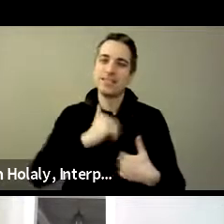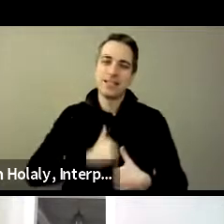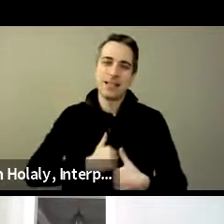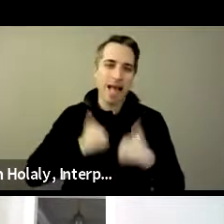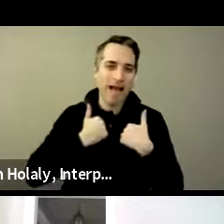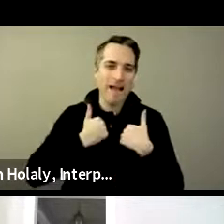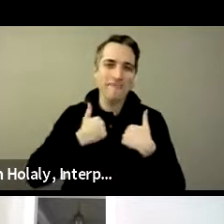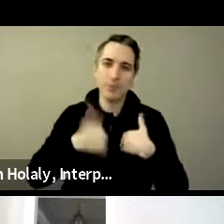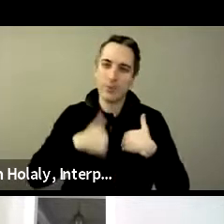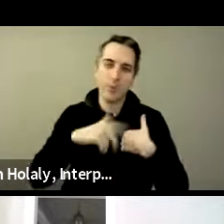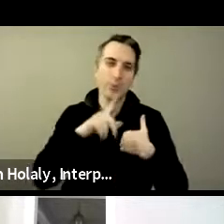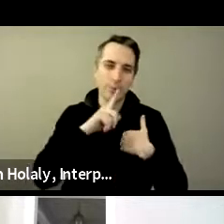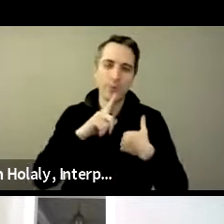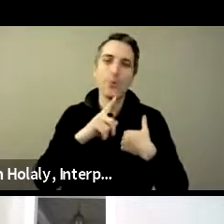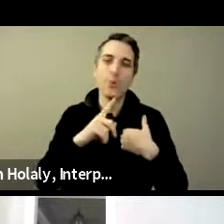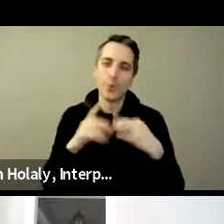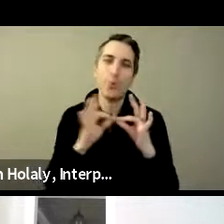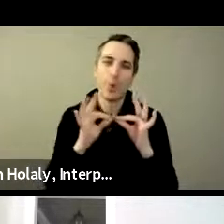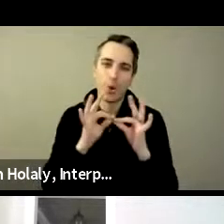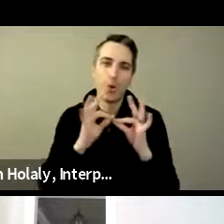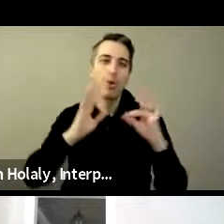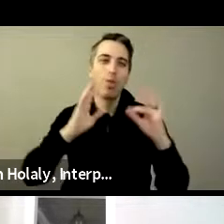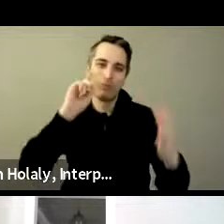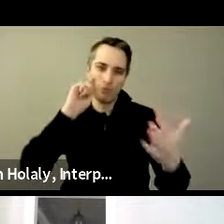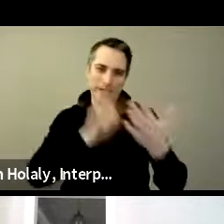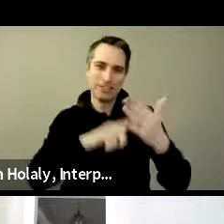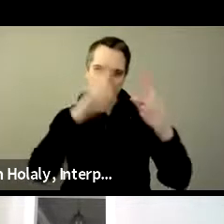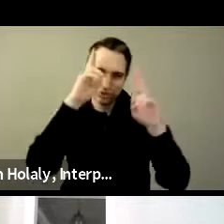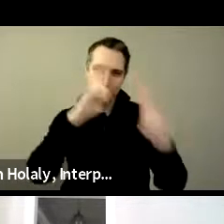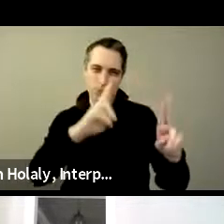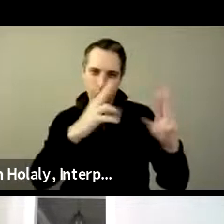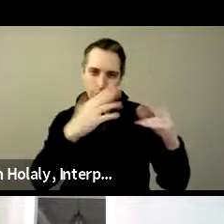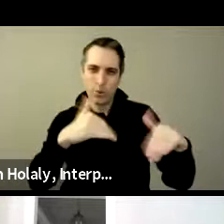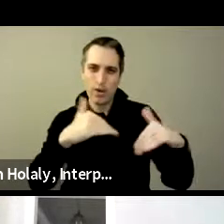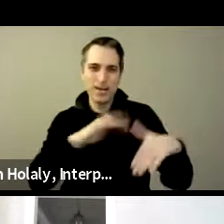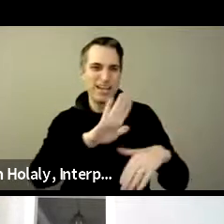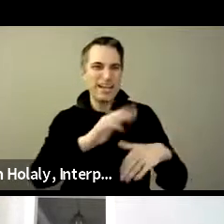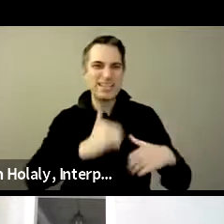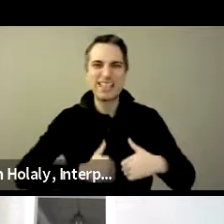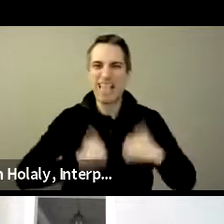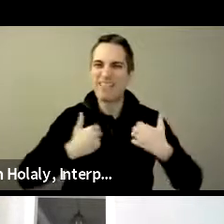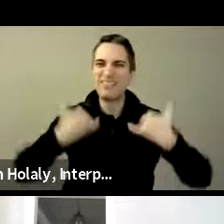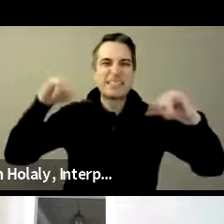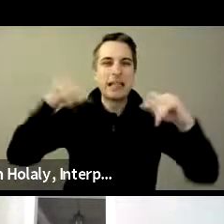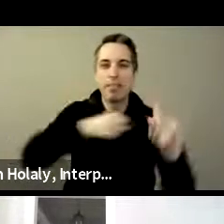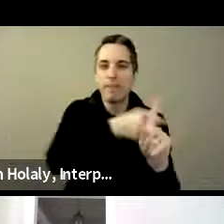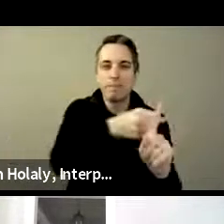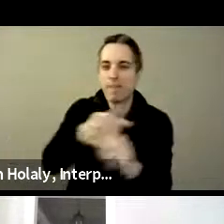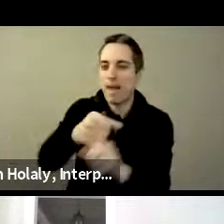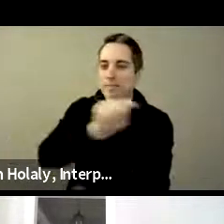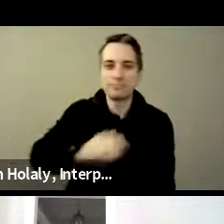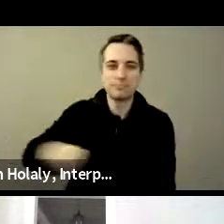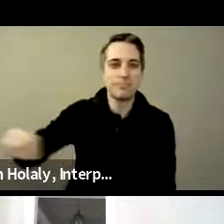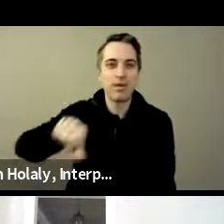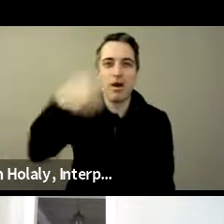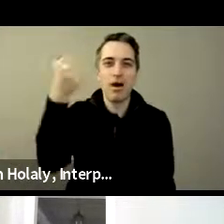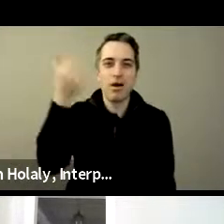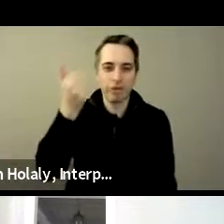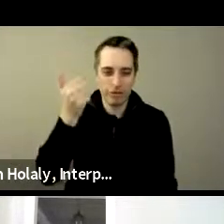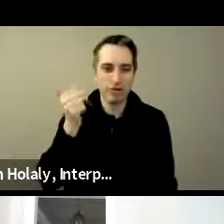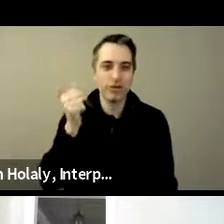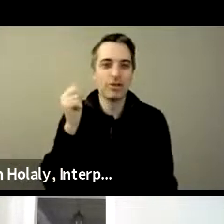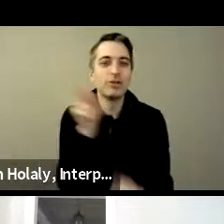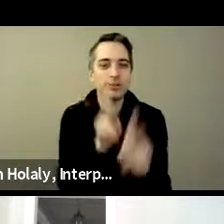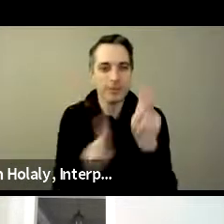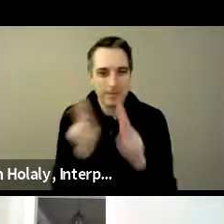recognitions, that even his legacy is just still changing and impacting lives, and that his reputation has followed him